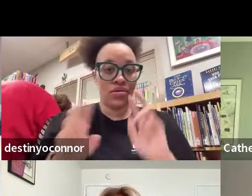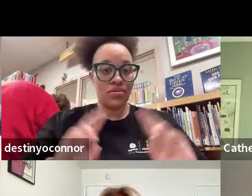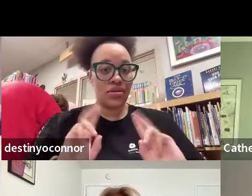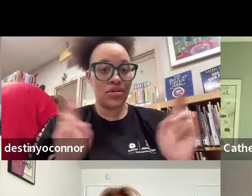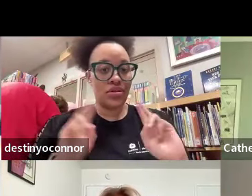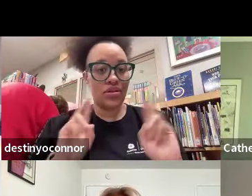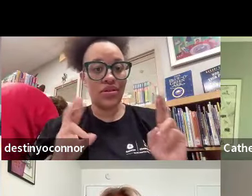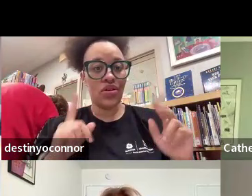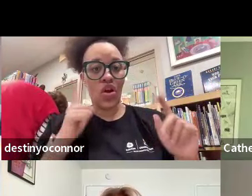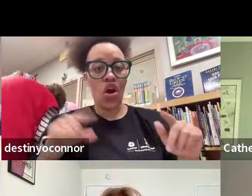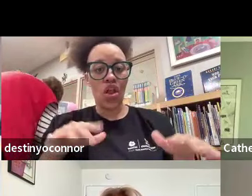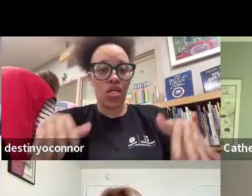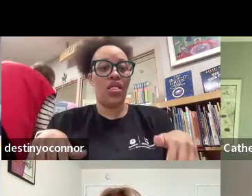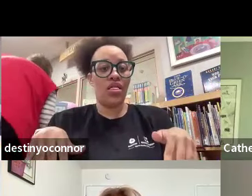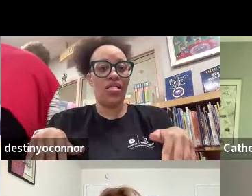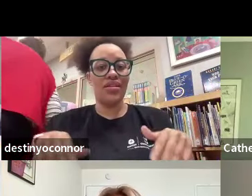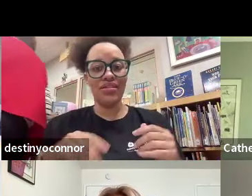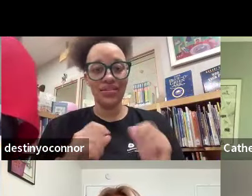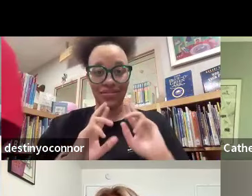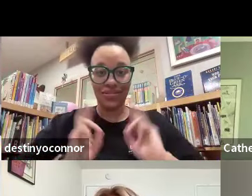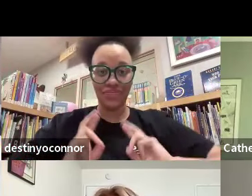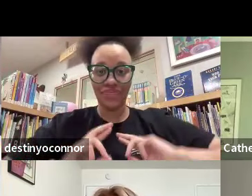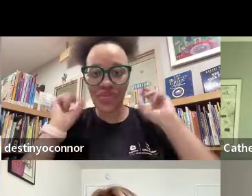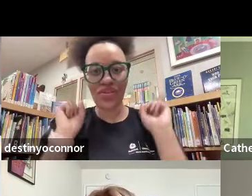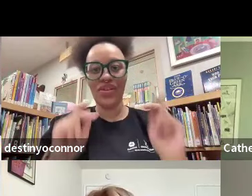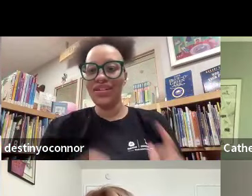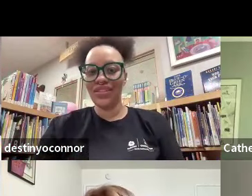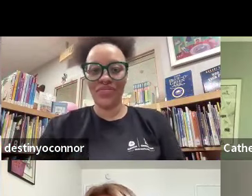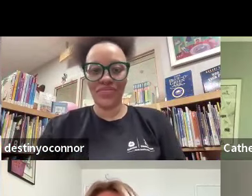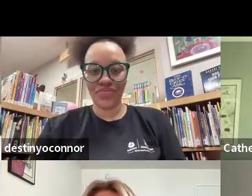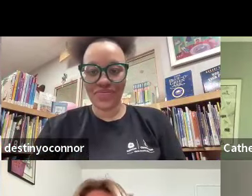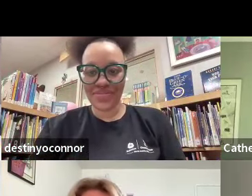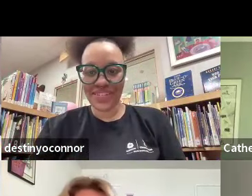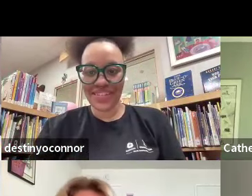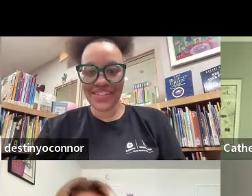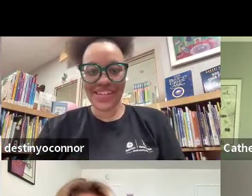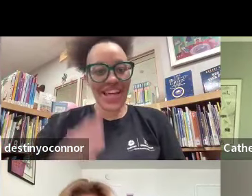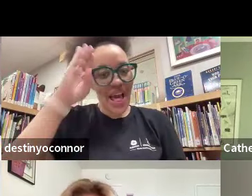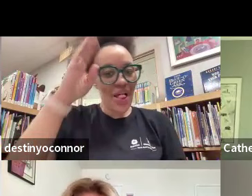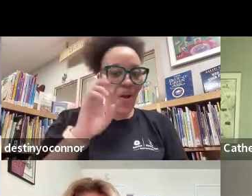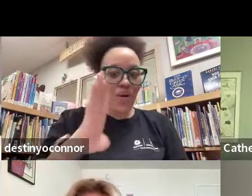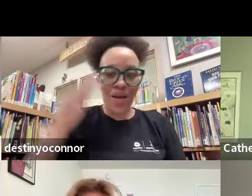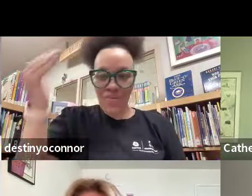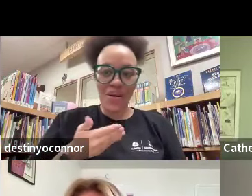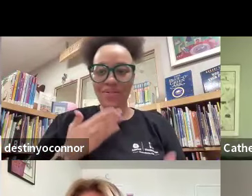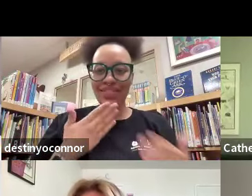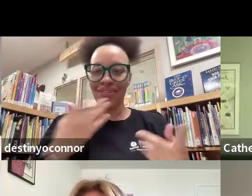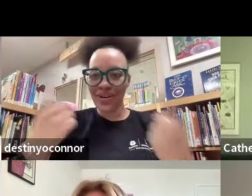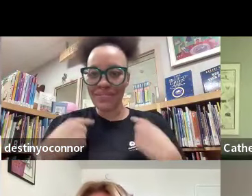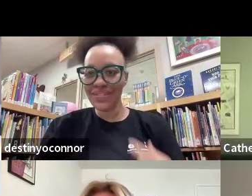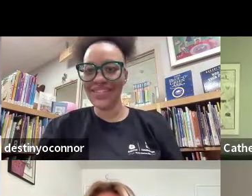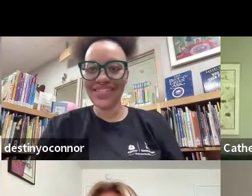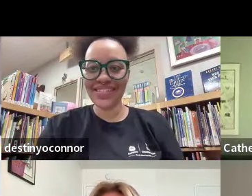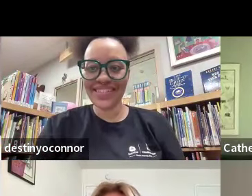All right, so everybody ready? You guys kind of look sleepy, maybe. Okay, we're going to get rolling.